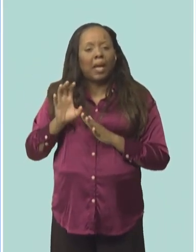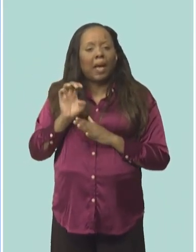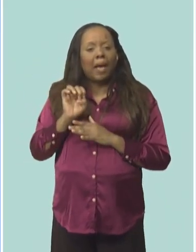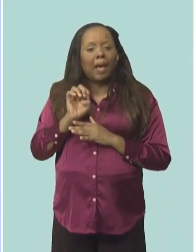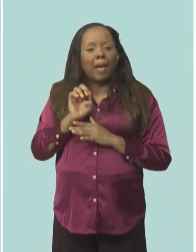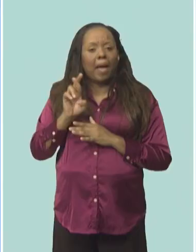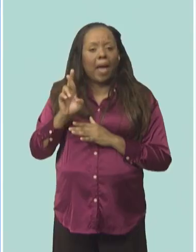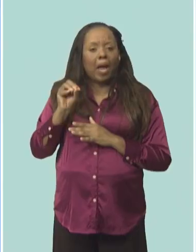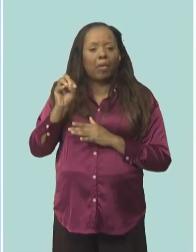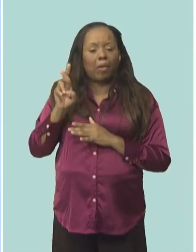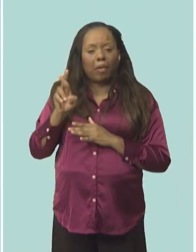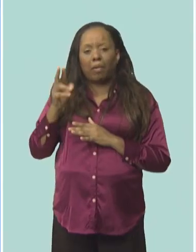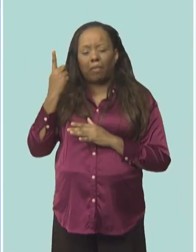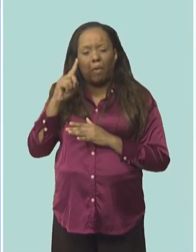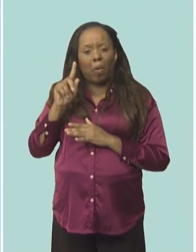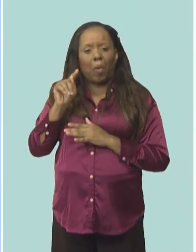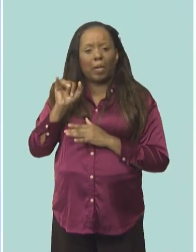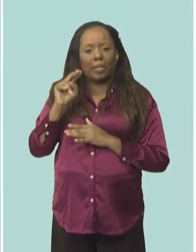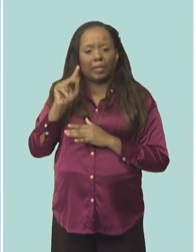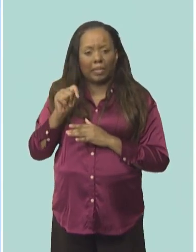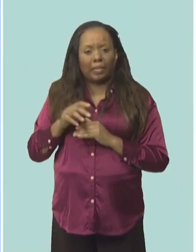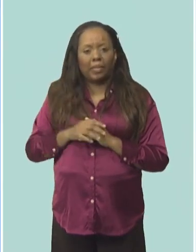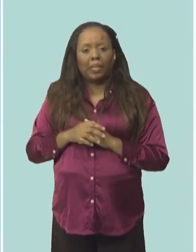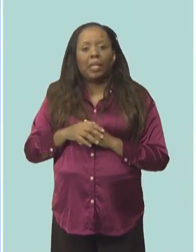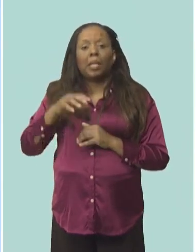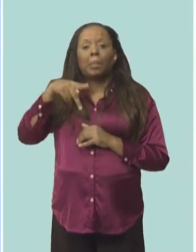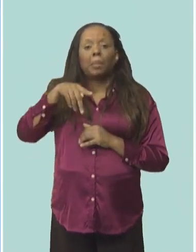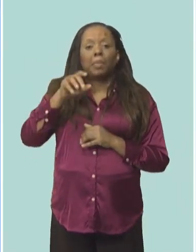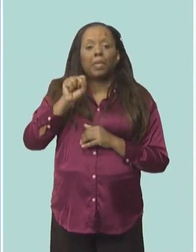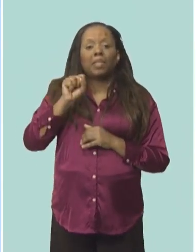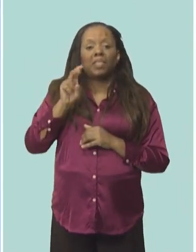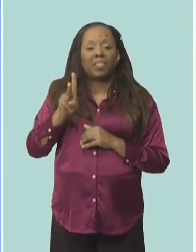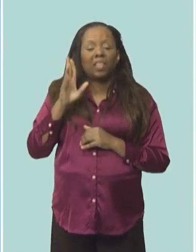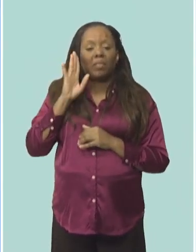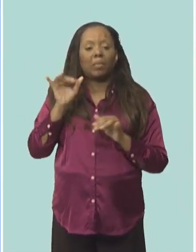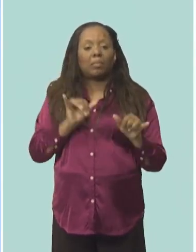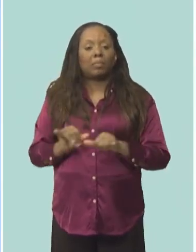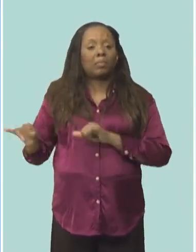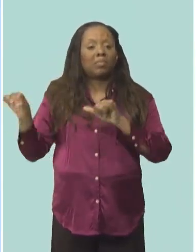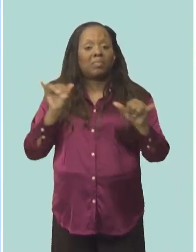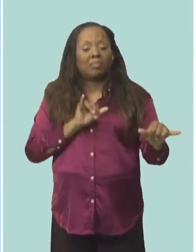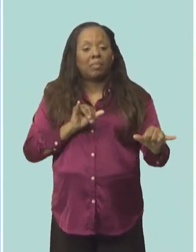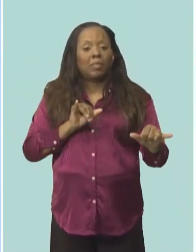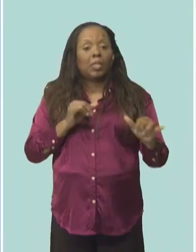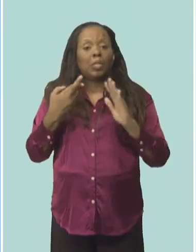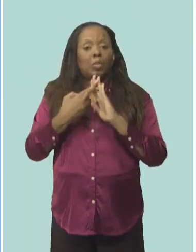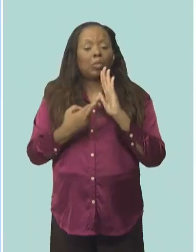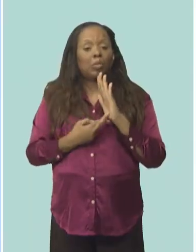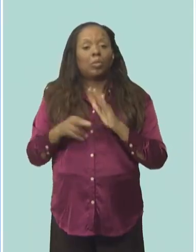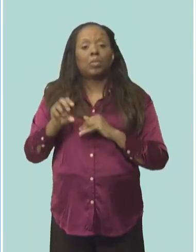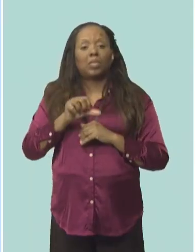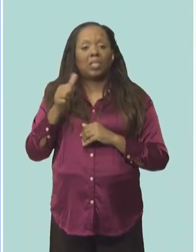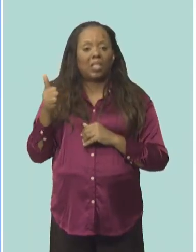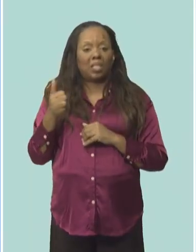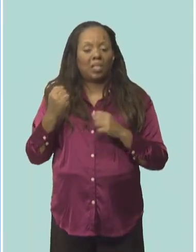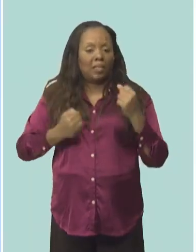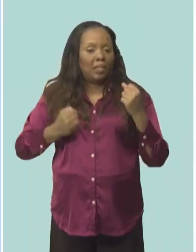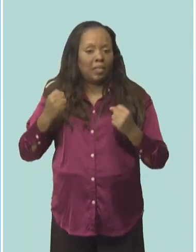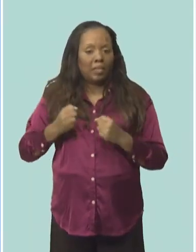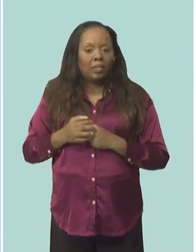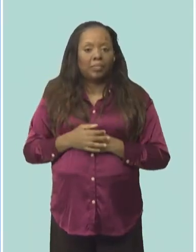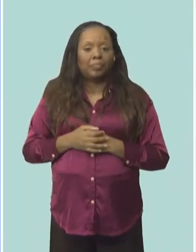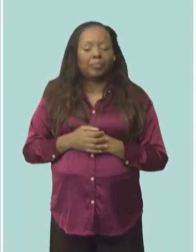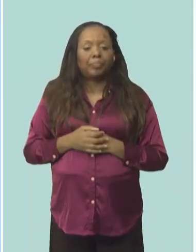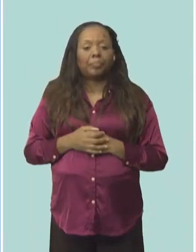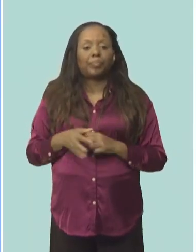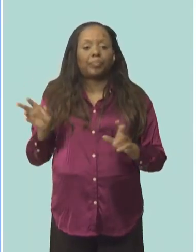service vehicles such as route taxis and minibuses will be subject to the same tint regulations as other motor vehicles. People with